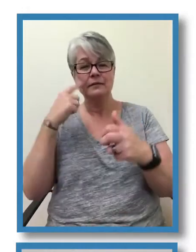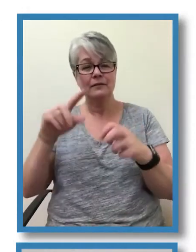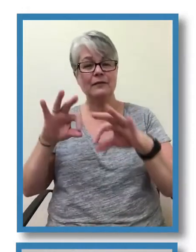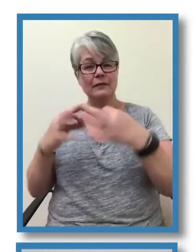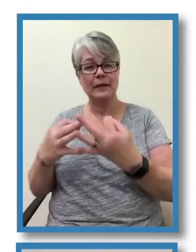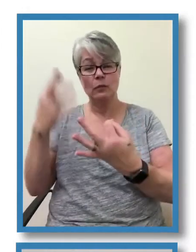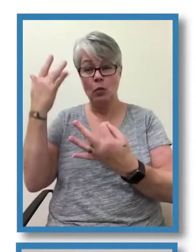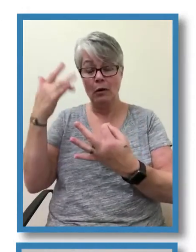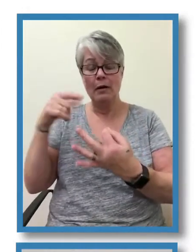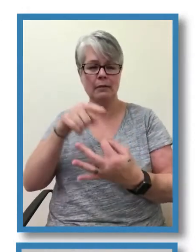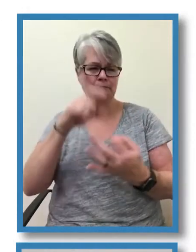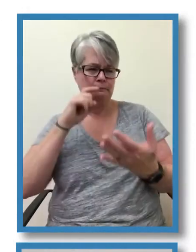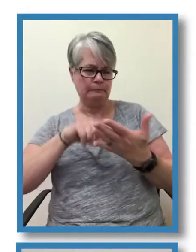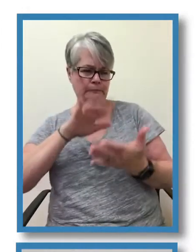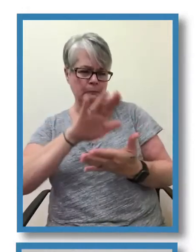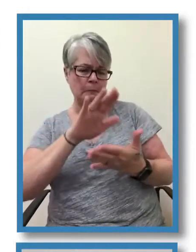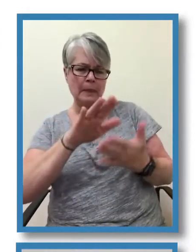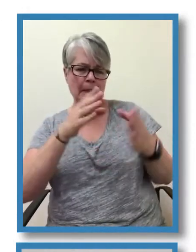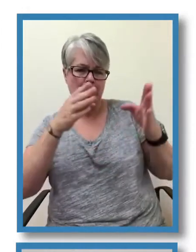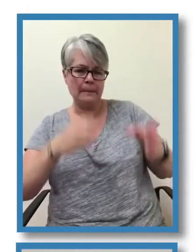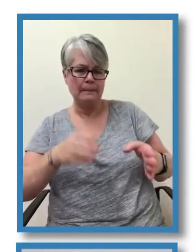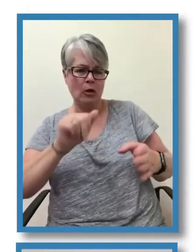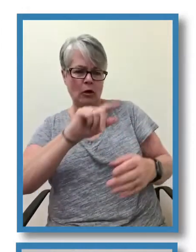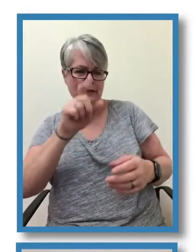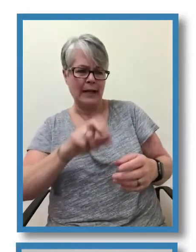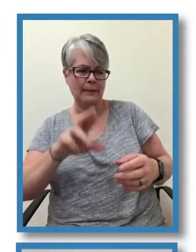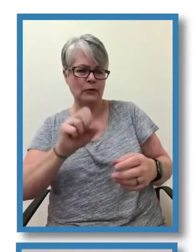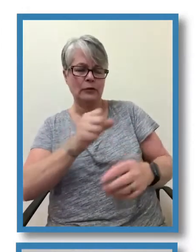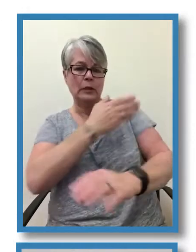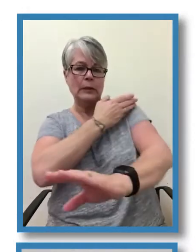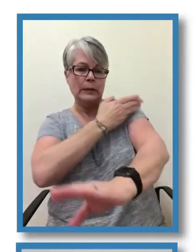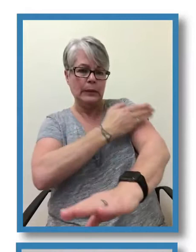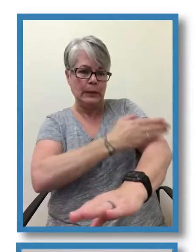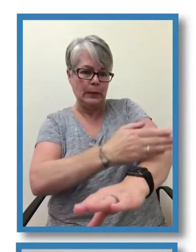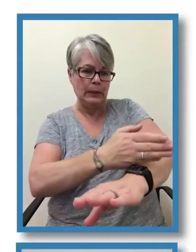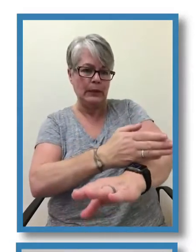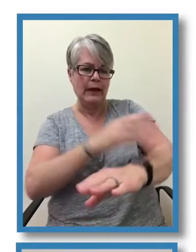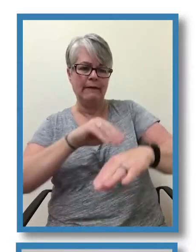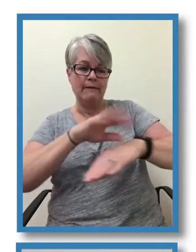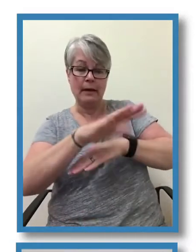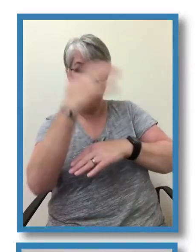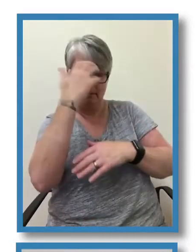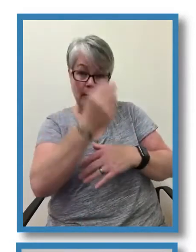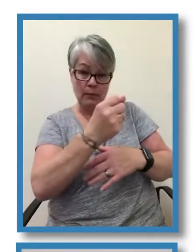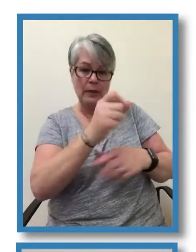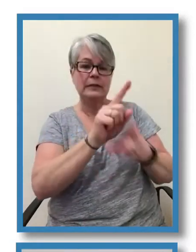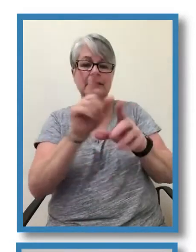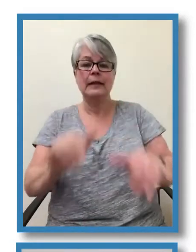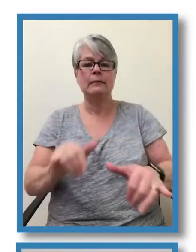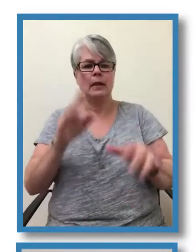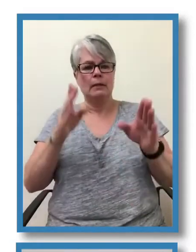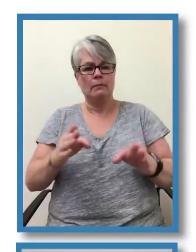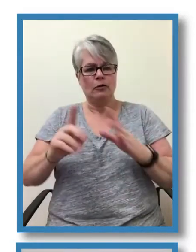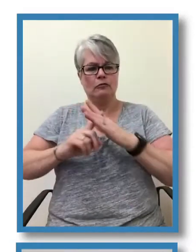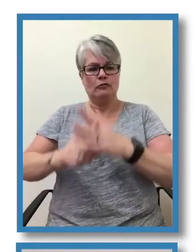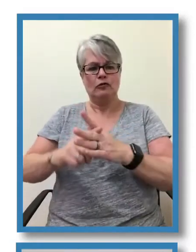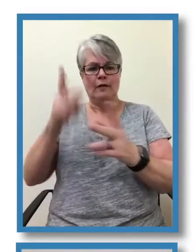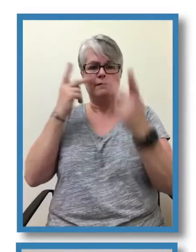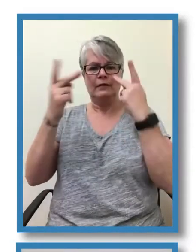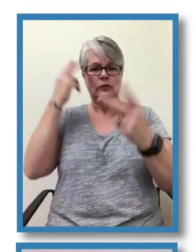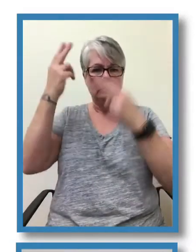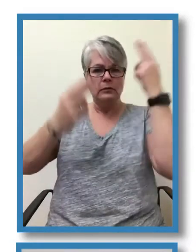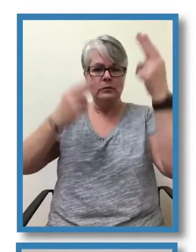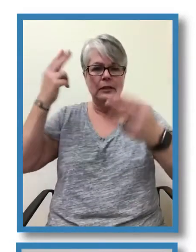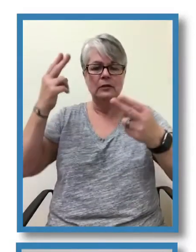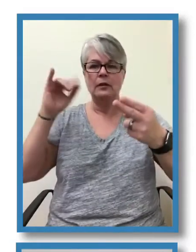these fluctuations in their levels of consciousness. So sometimes they're very awake, and other times they are quite somnolent, almost